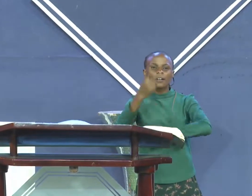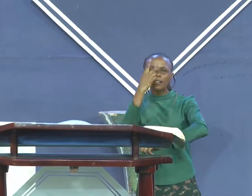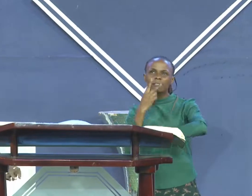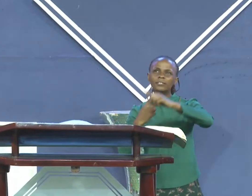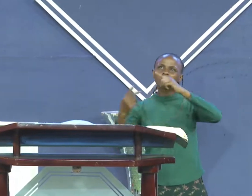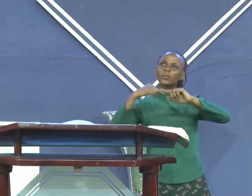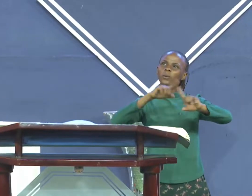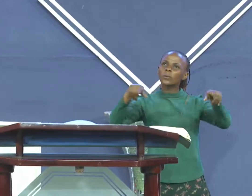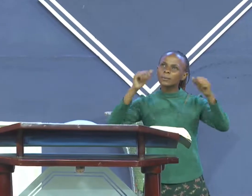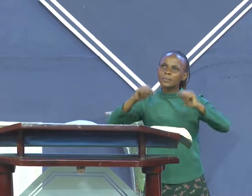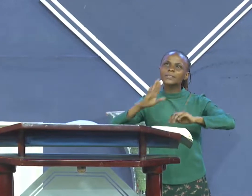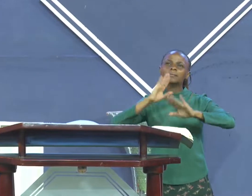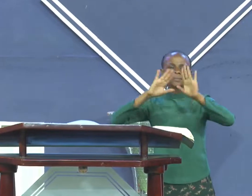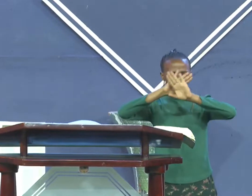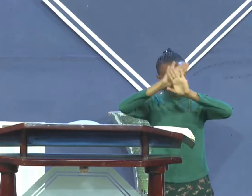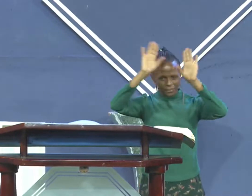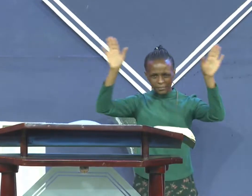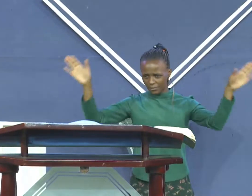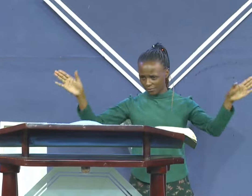clear. We